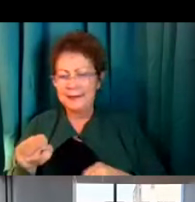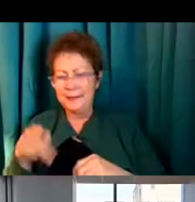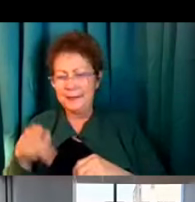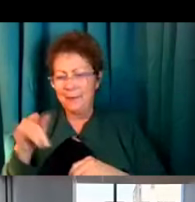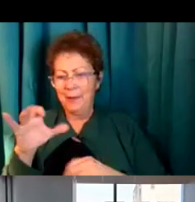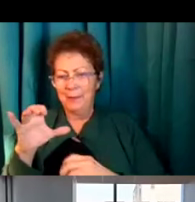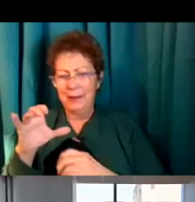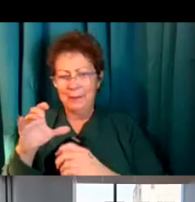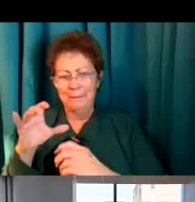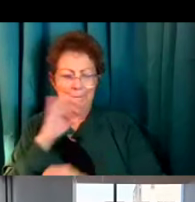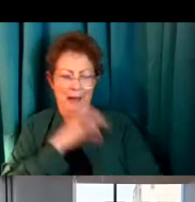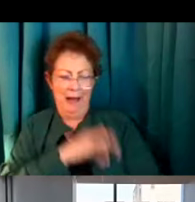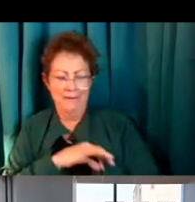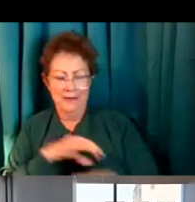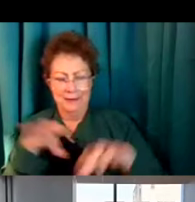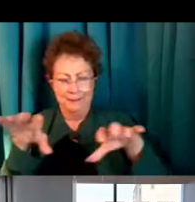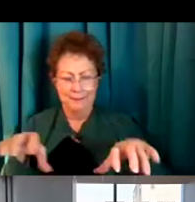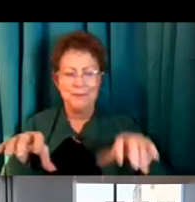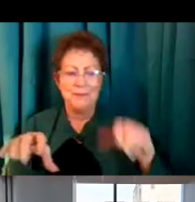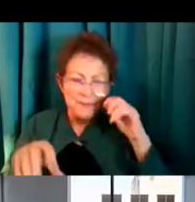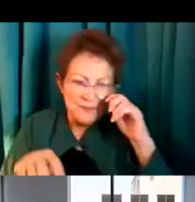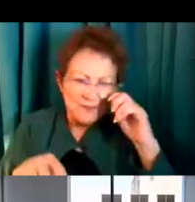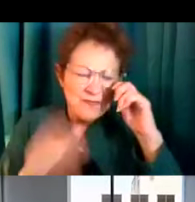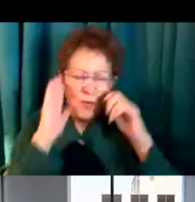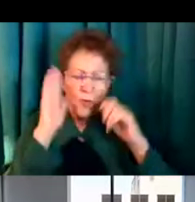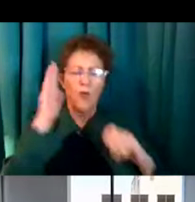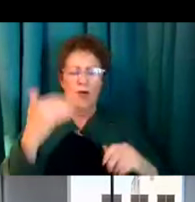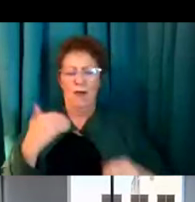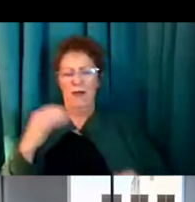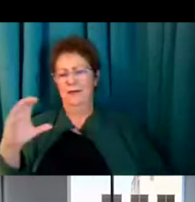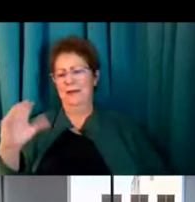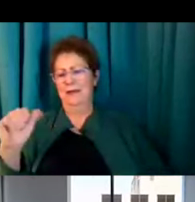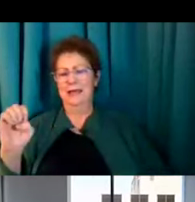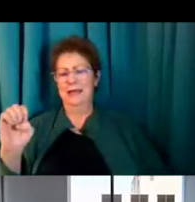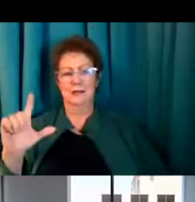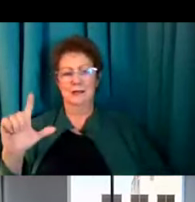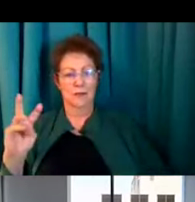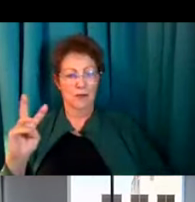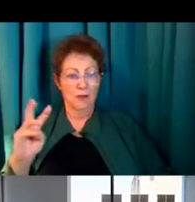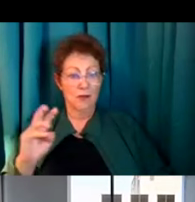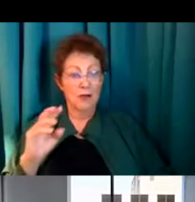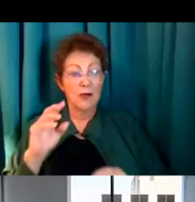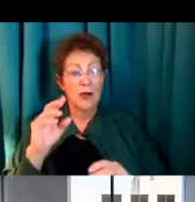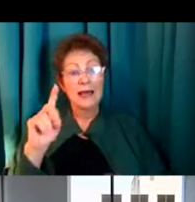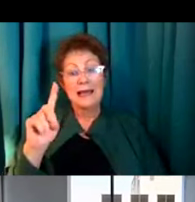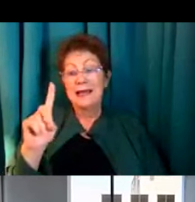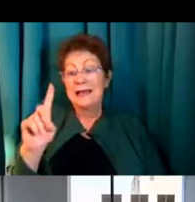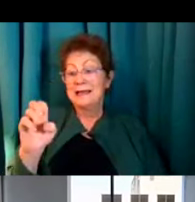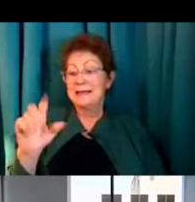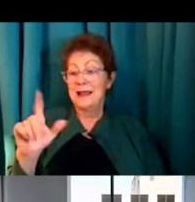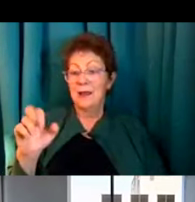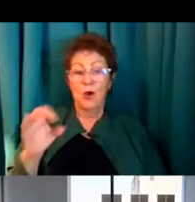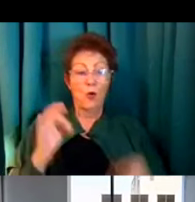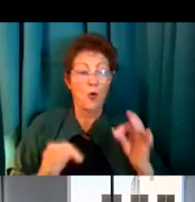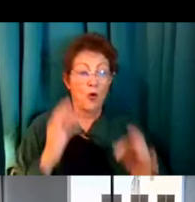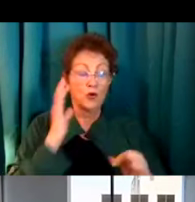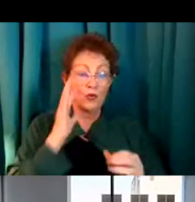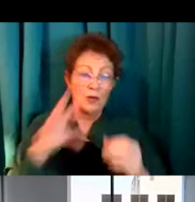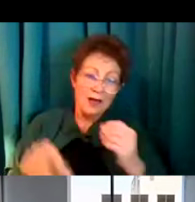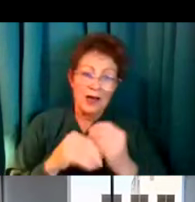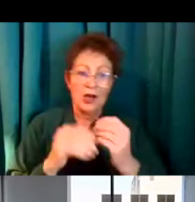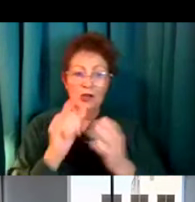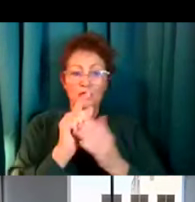benefit. There's limited case law on how Delaware courts will adjudicate that. So while you can kind